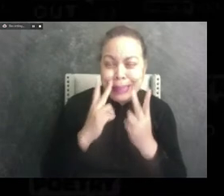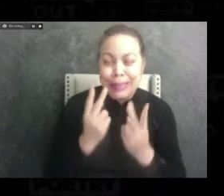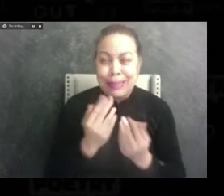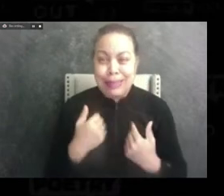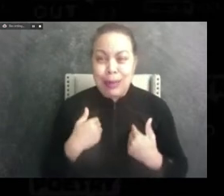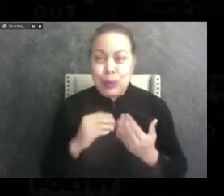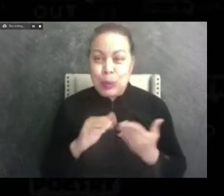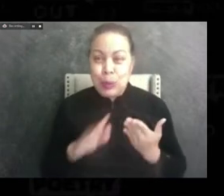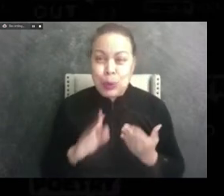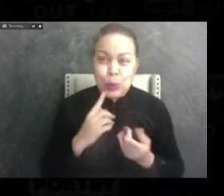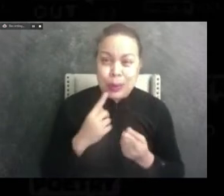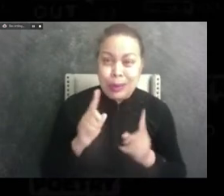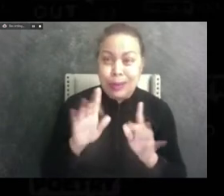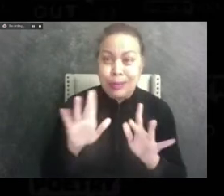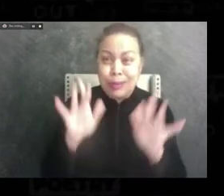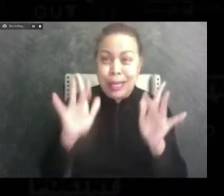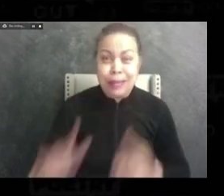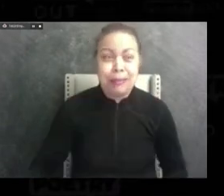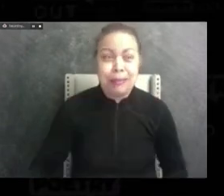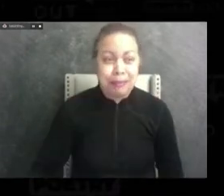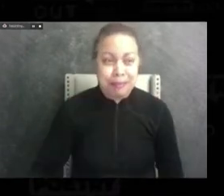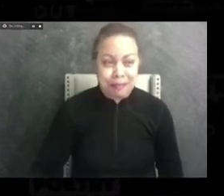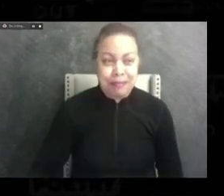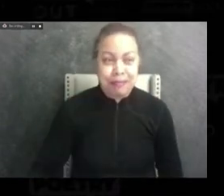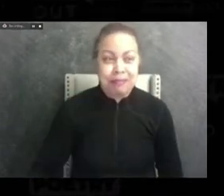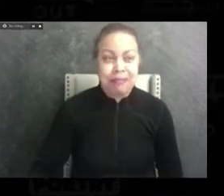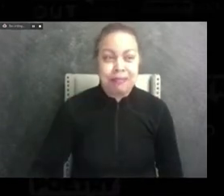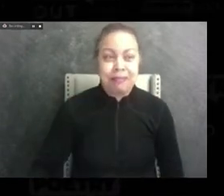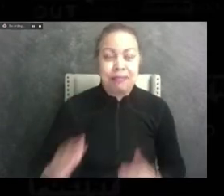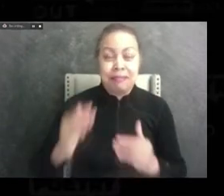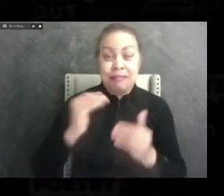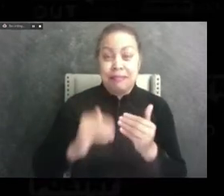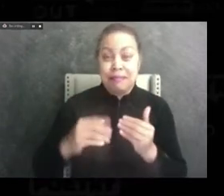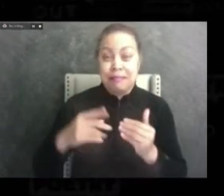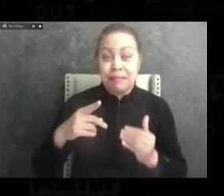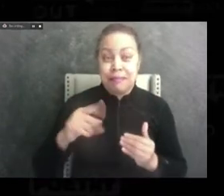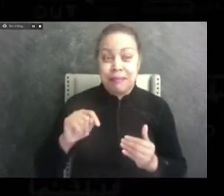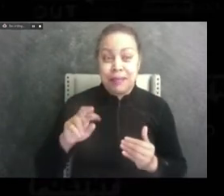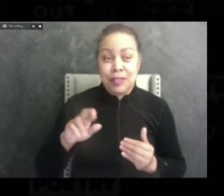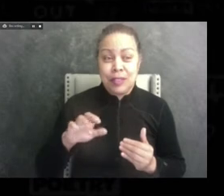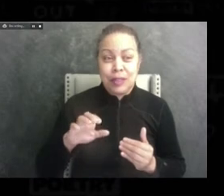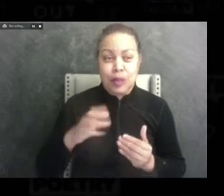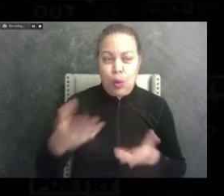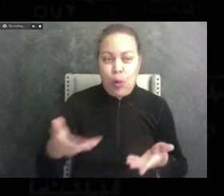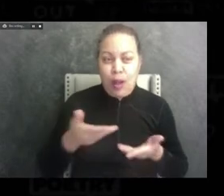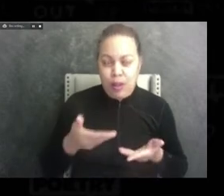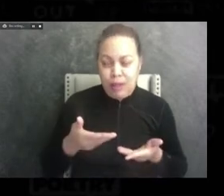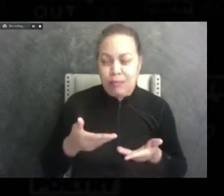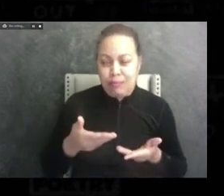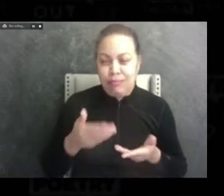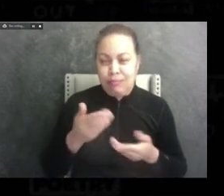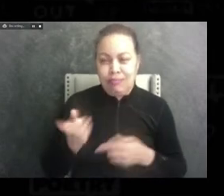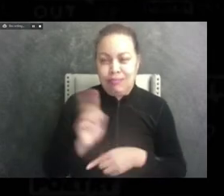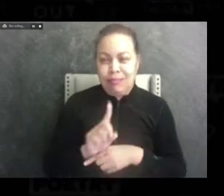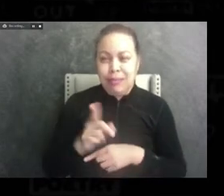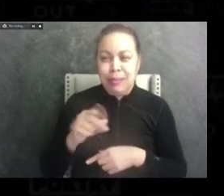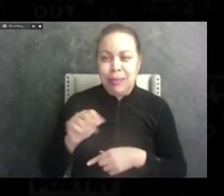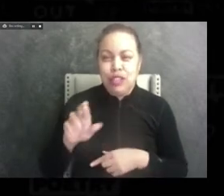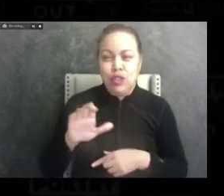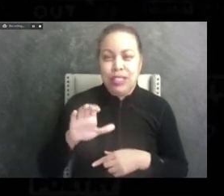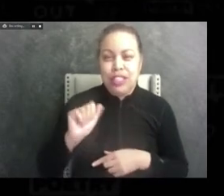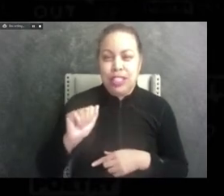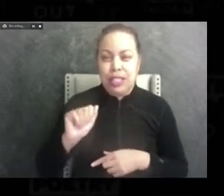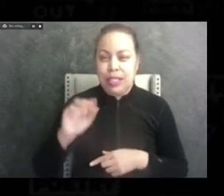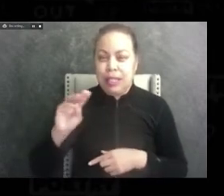in their performances. Coming up next in our second round, please welcome to the stage Patricia